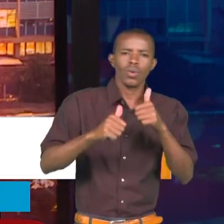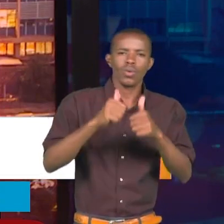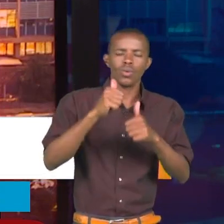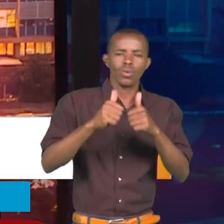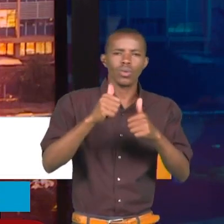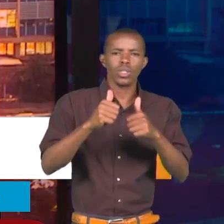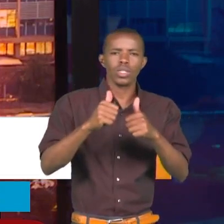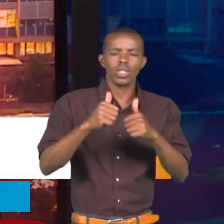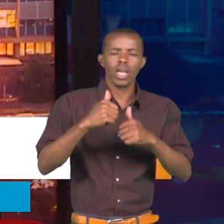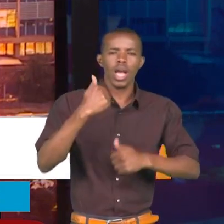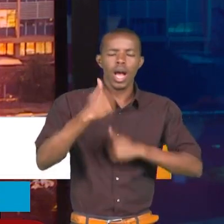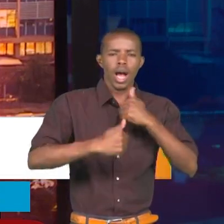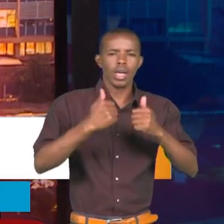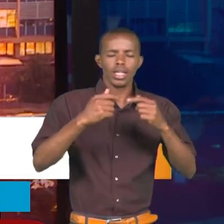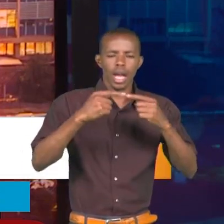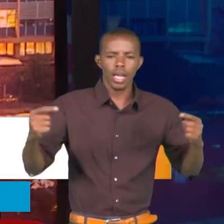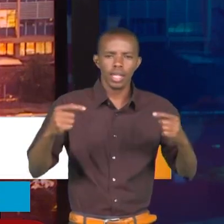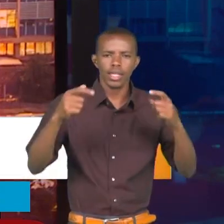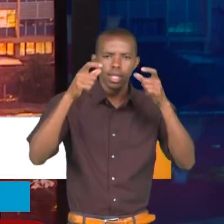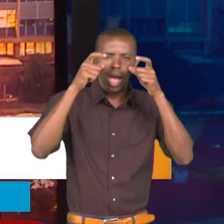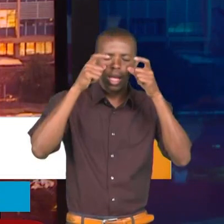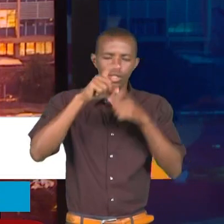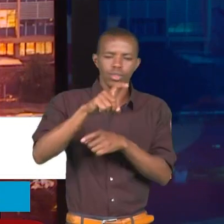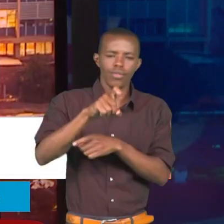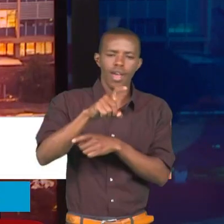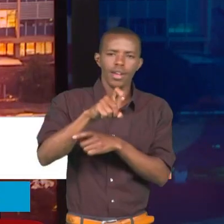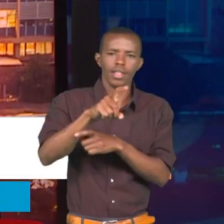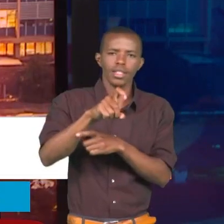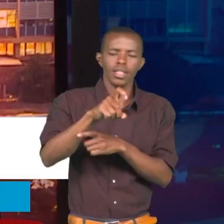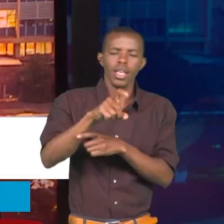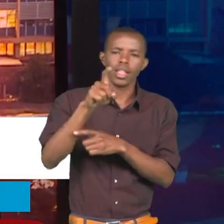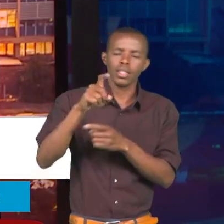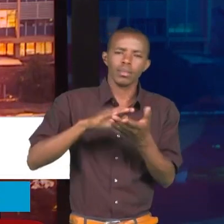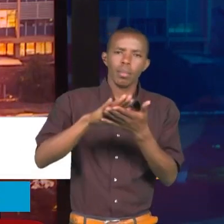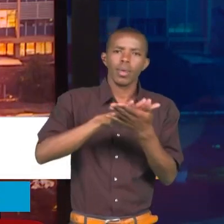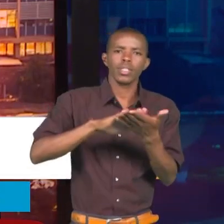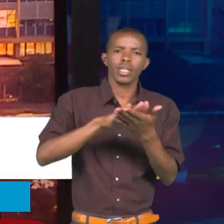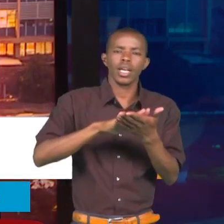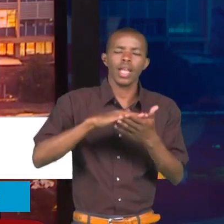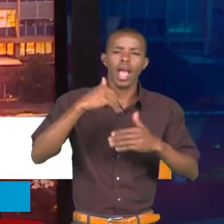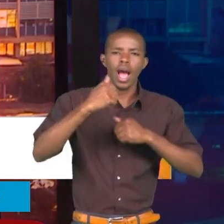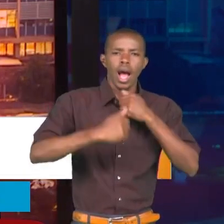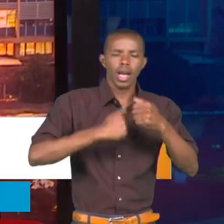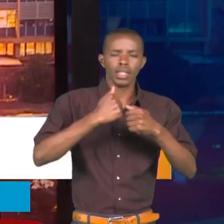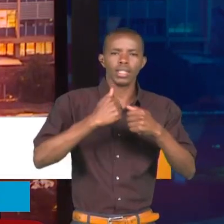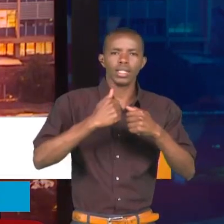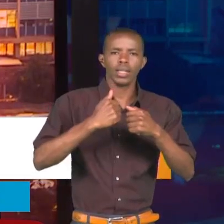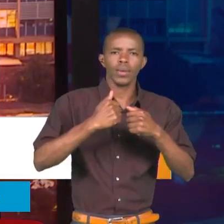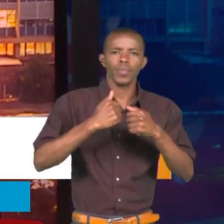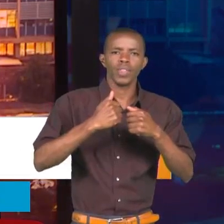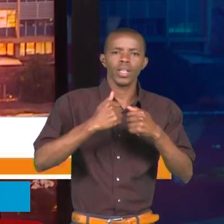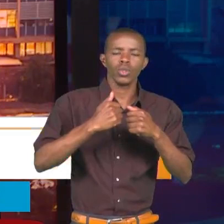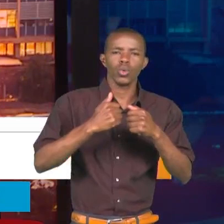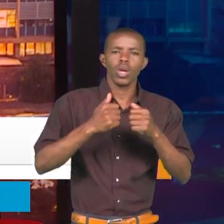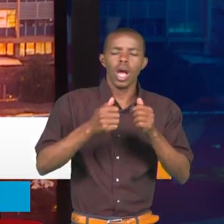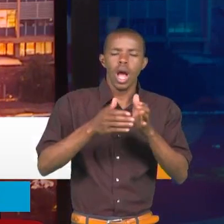that acts against the HIV virus. And it basically acts to, like, when you acquire